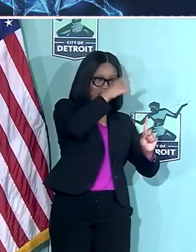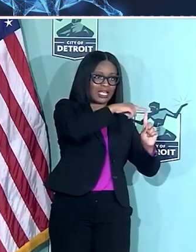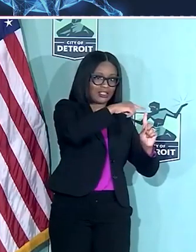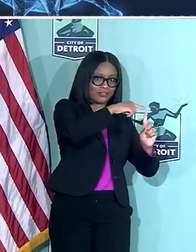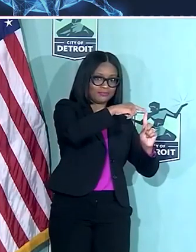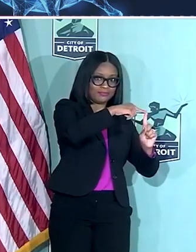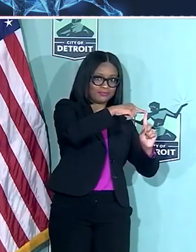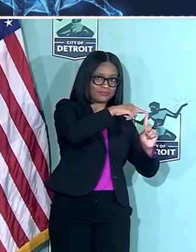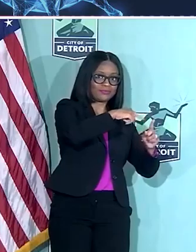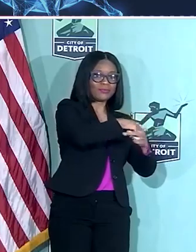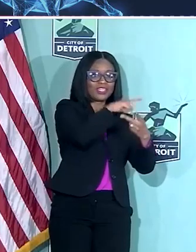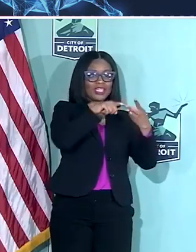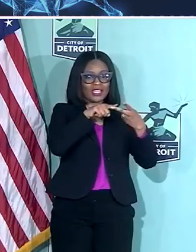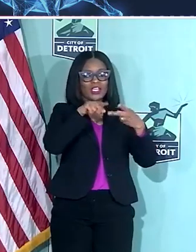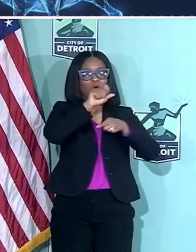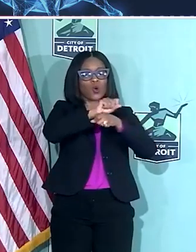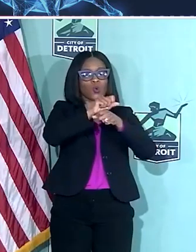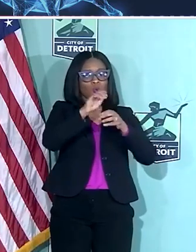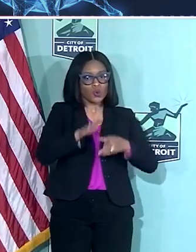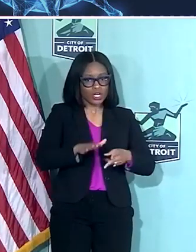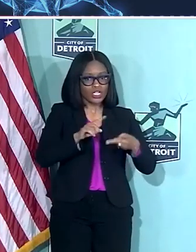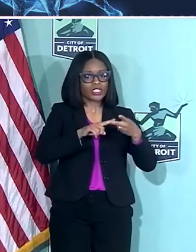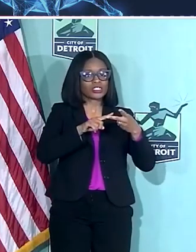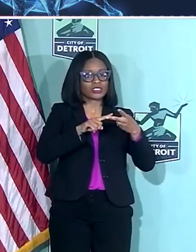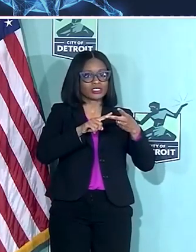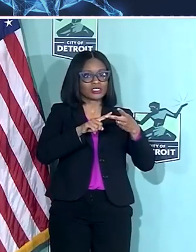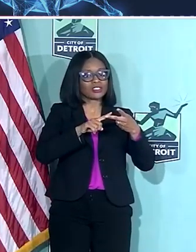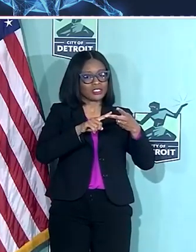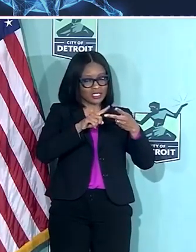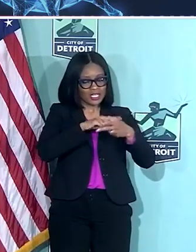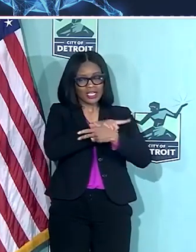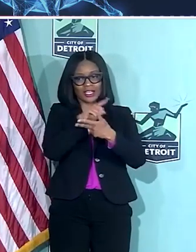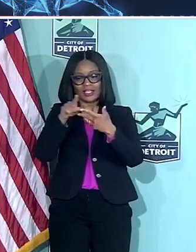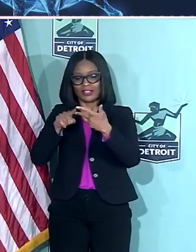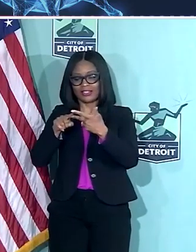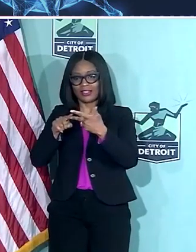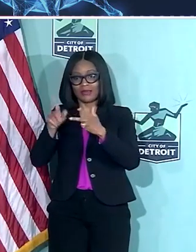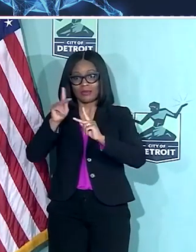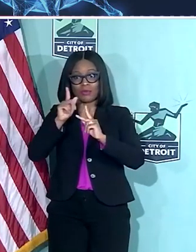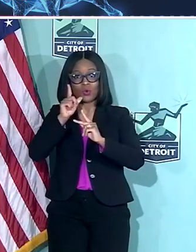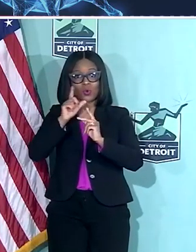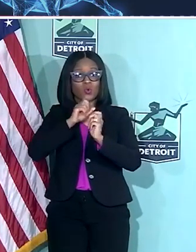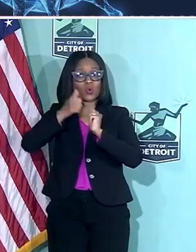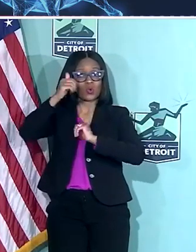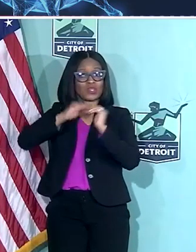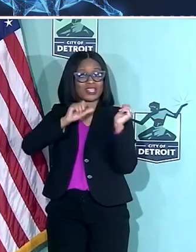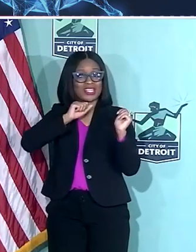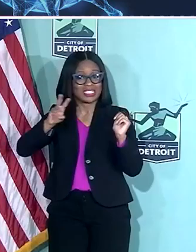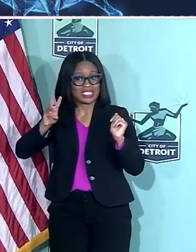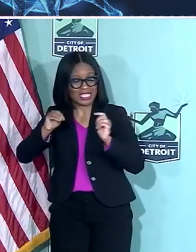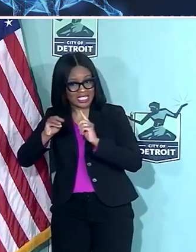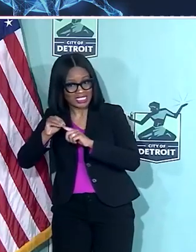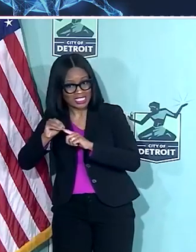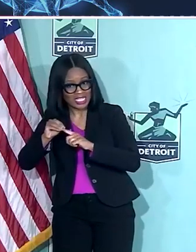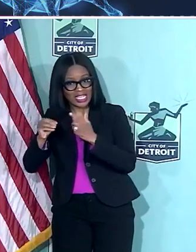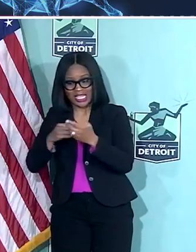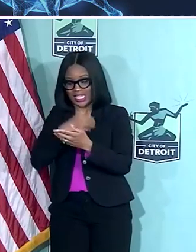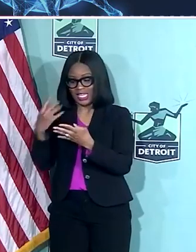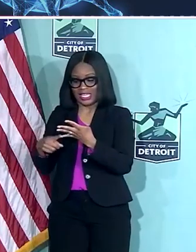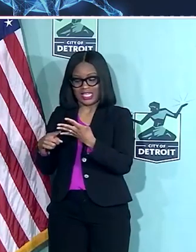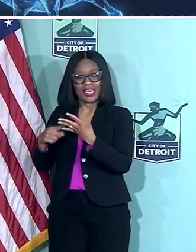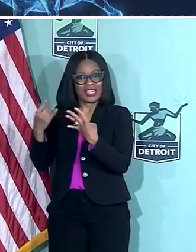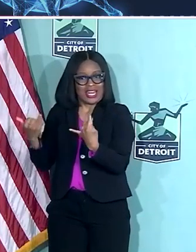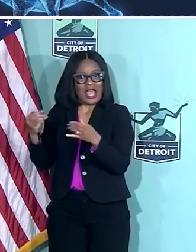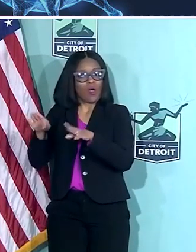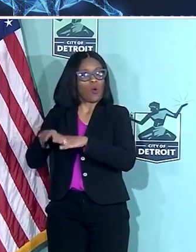priority. Then we went to the workers, who were the next highest priority. Then we went to people over 60, who were the next highest priority. And now we're